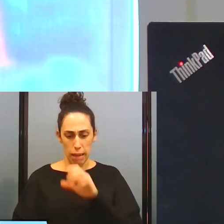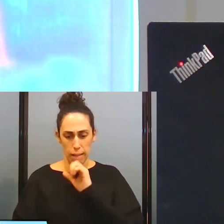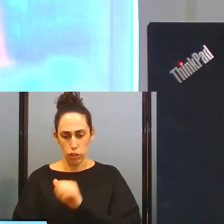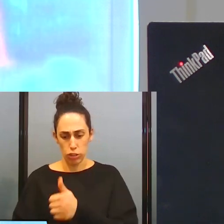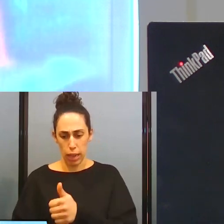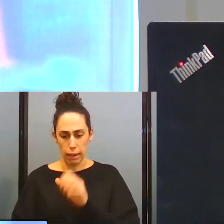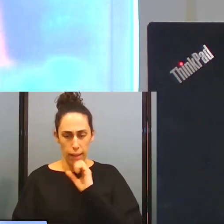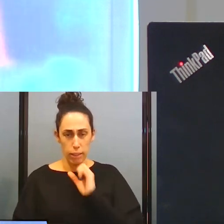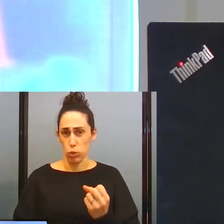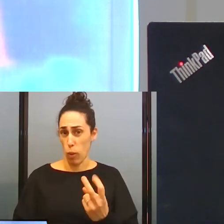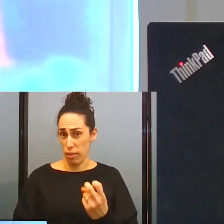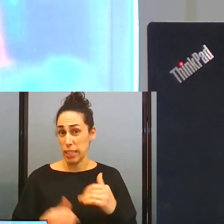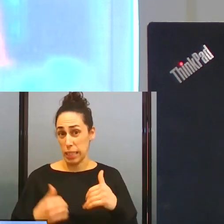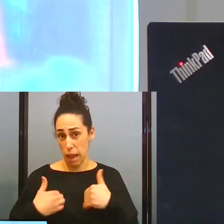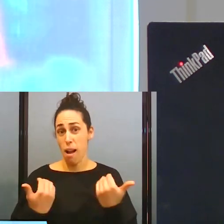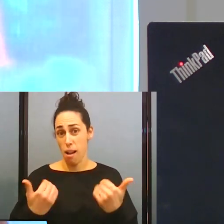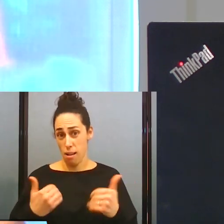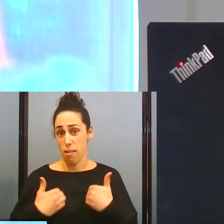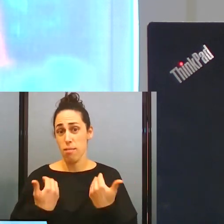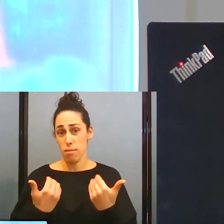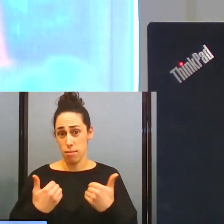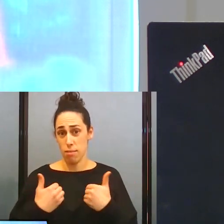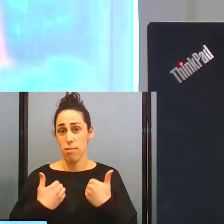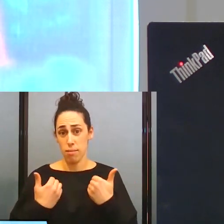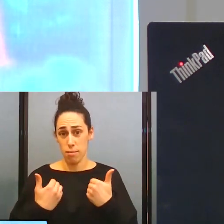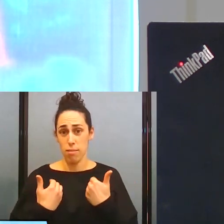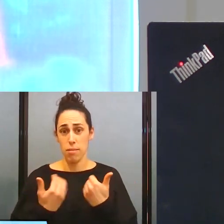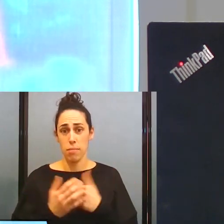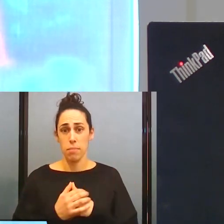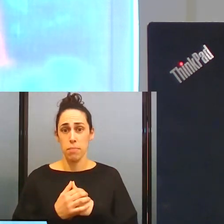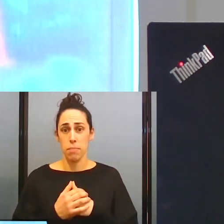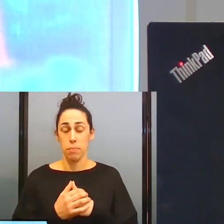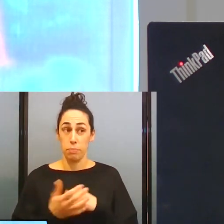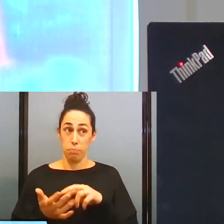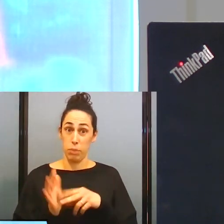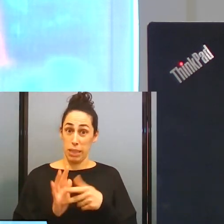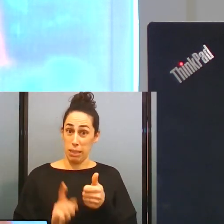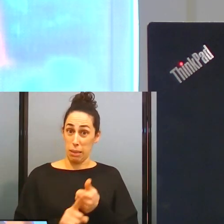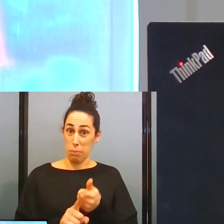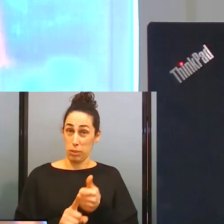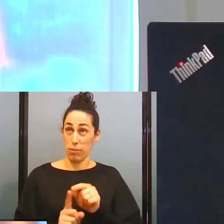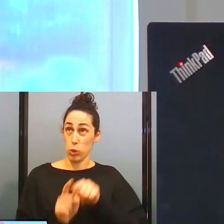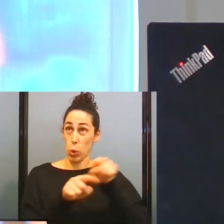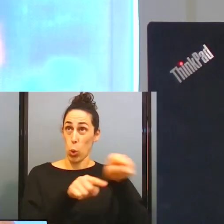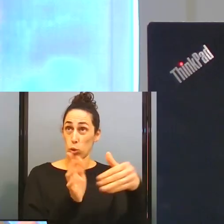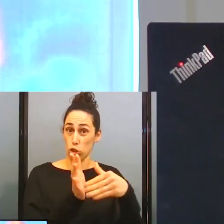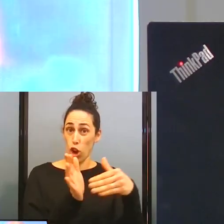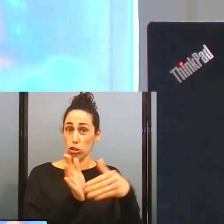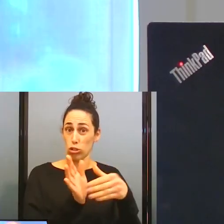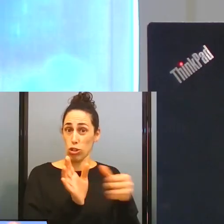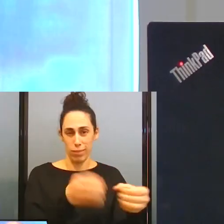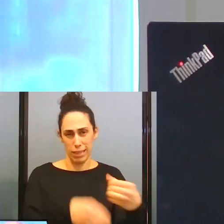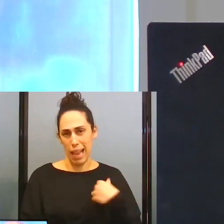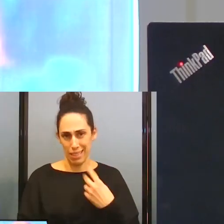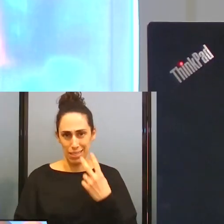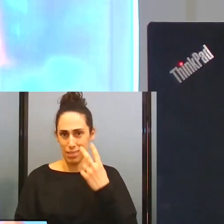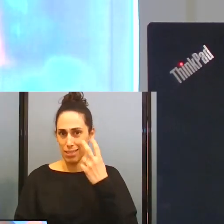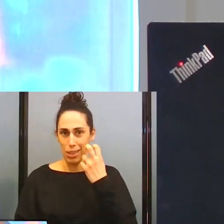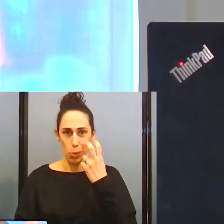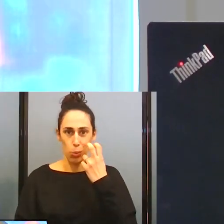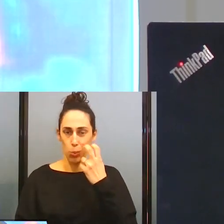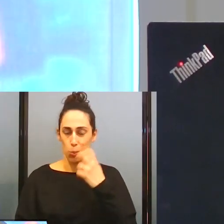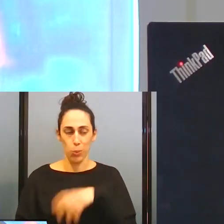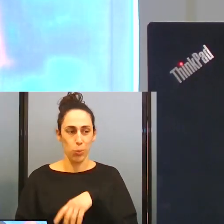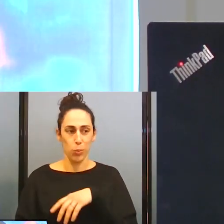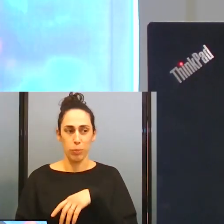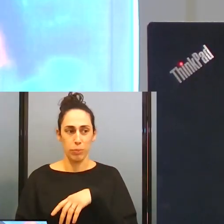odds are that a 10 or 11-year-old is not seeking healthcare on their own. It may be with another adult that's going to